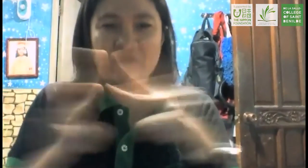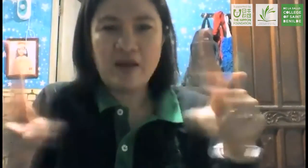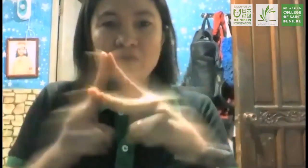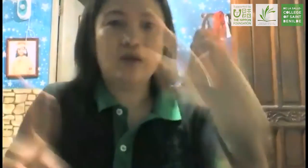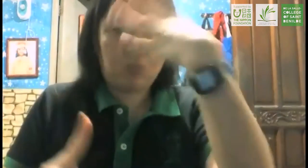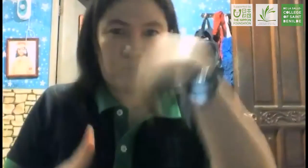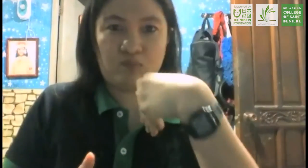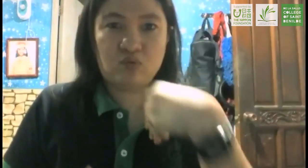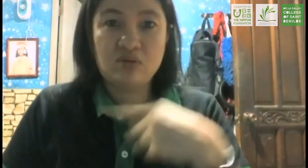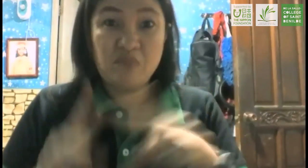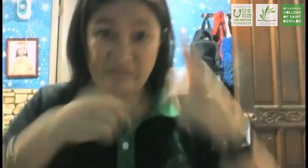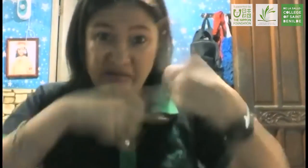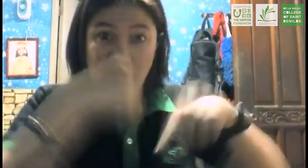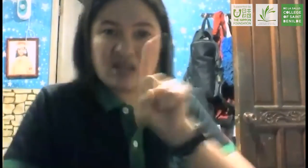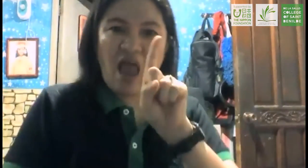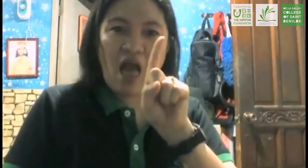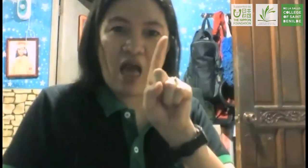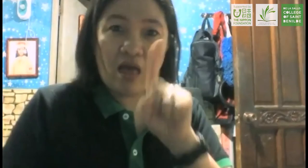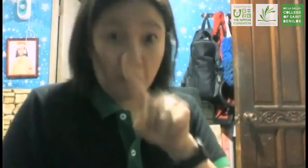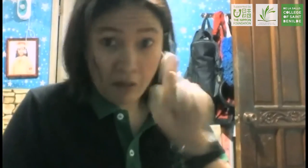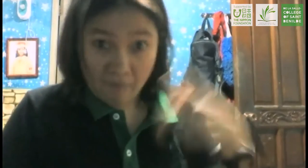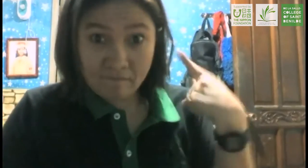really beautiful.